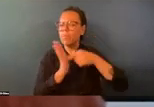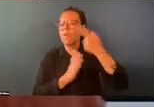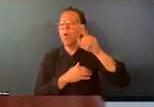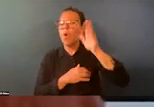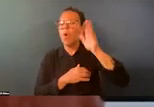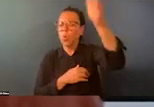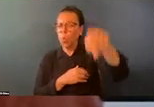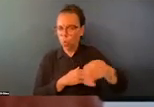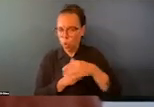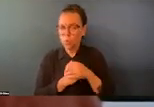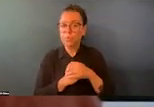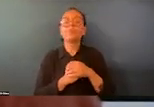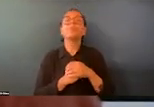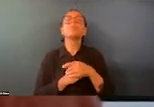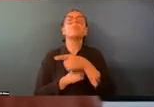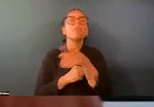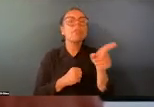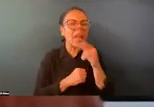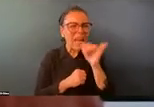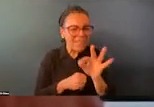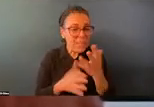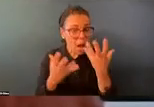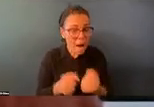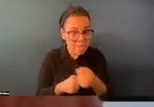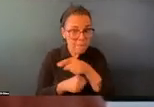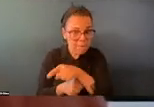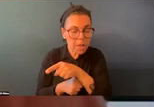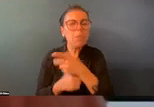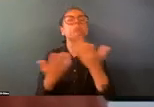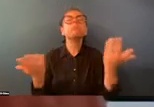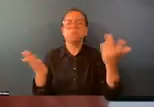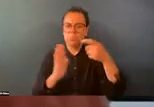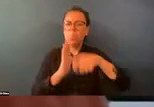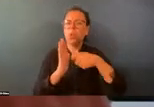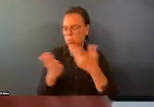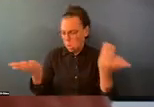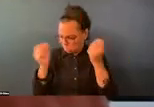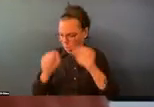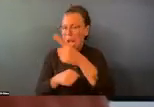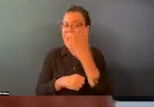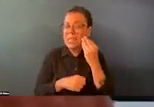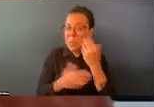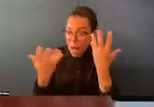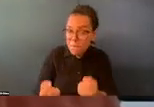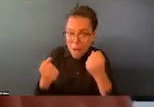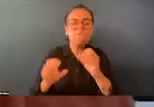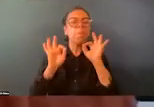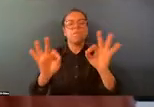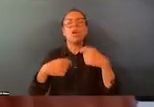on this manual, Equidev's competent and committed team carefully works